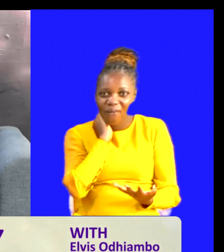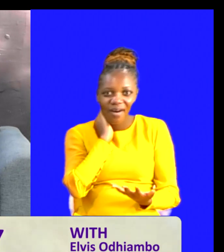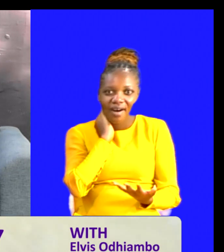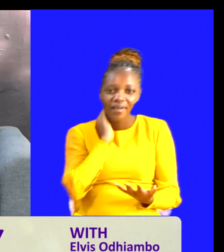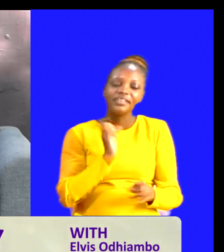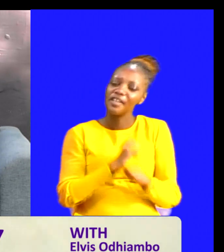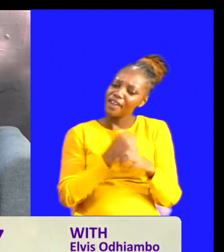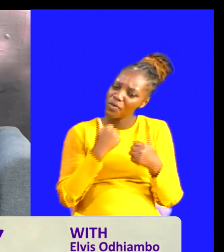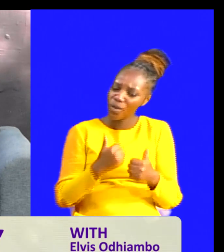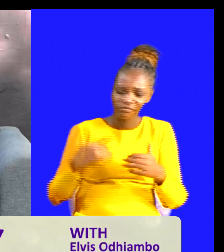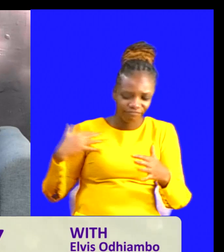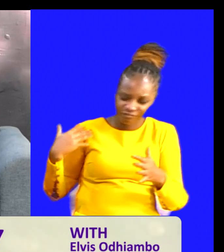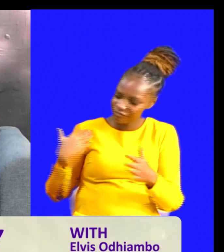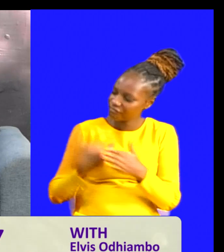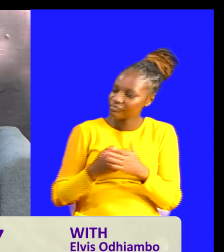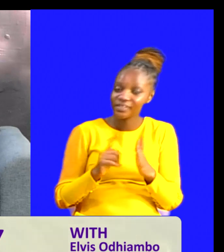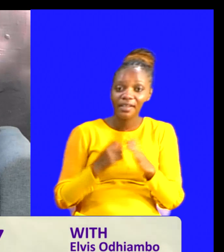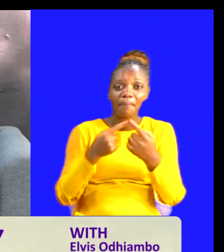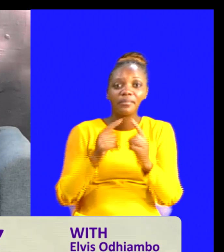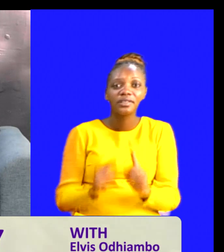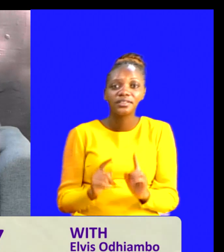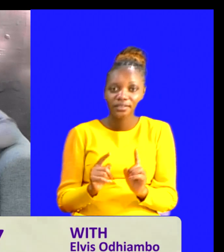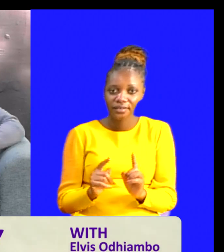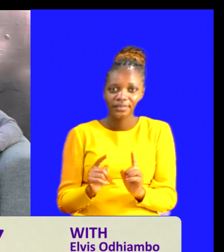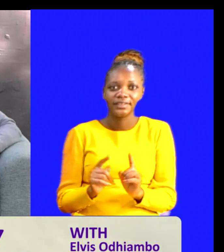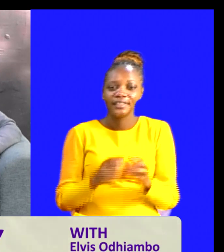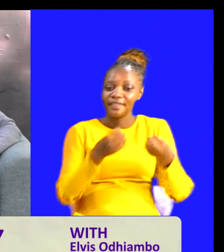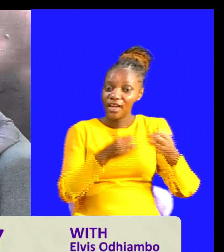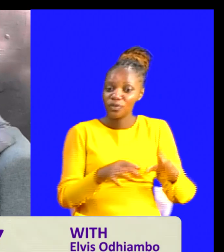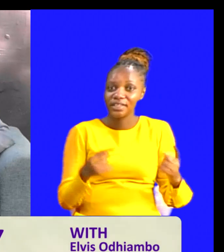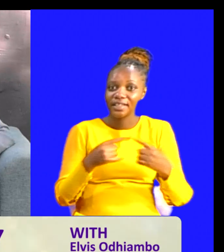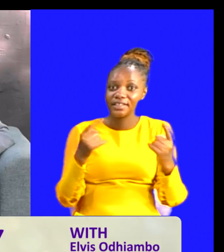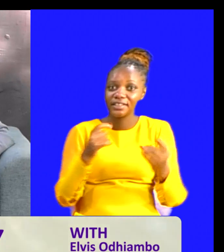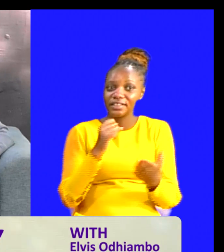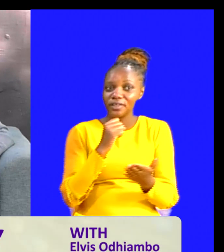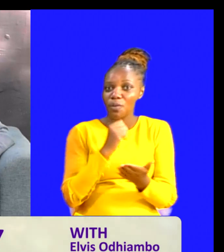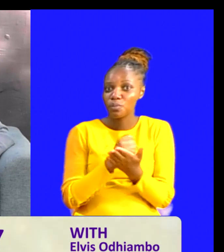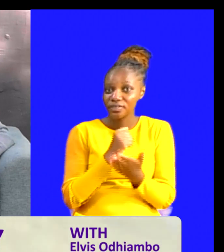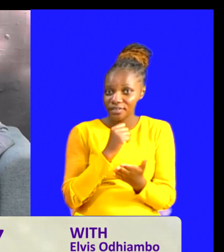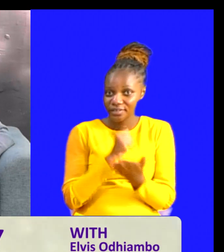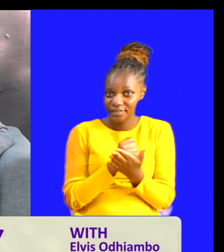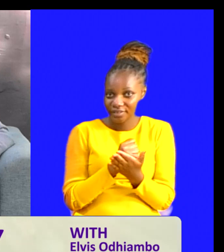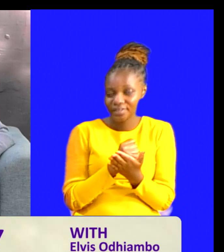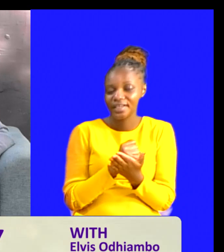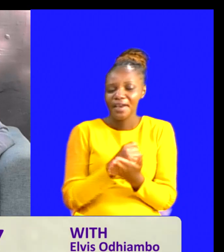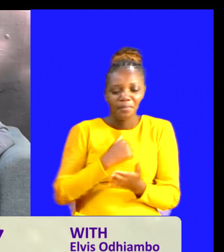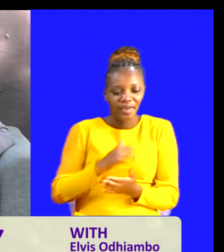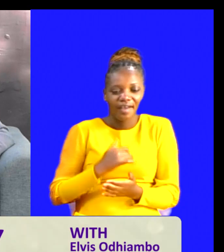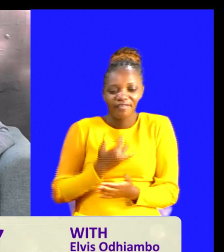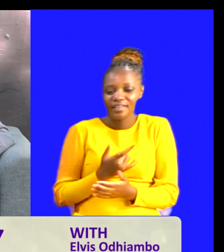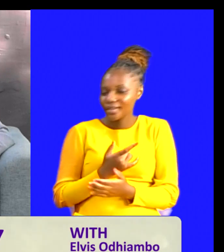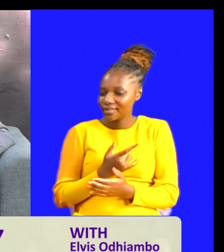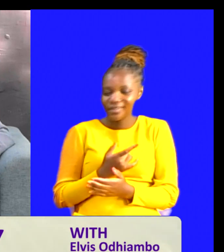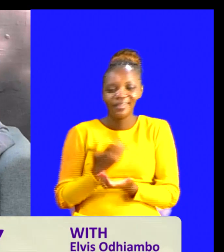done really well since they started. But the loss against Poster Rangers, I believe it's just a wake-up call for them,